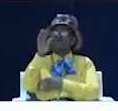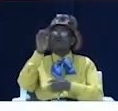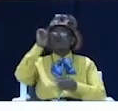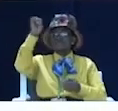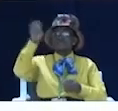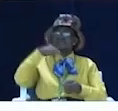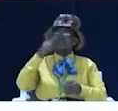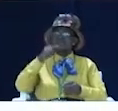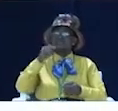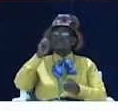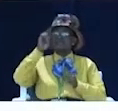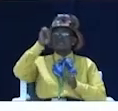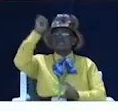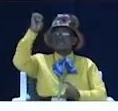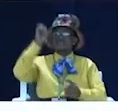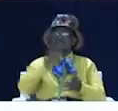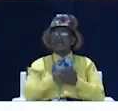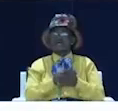shall